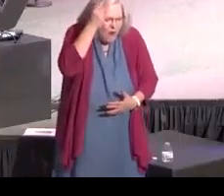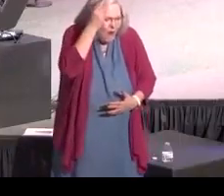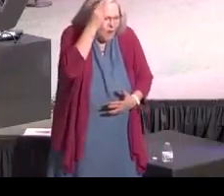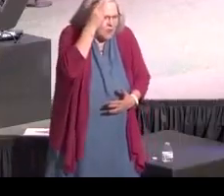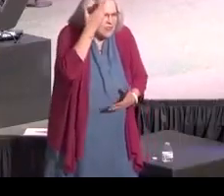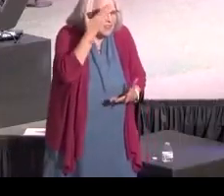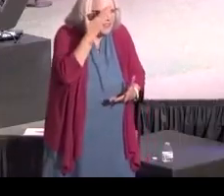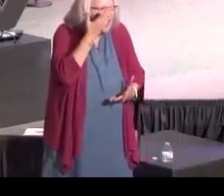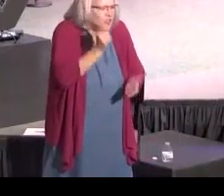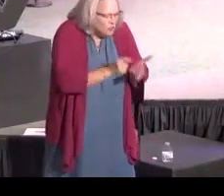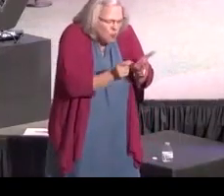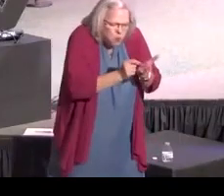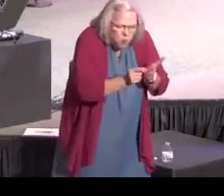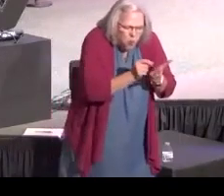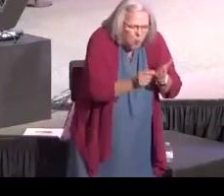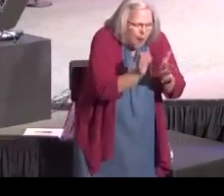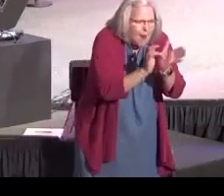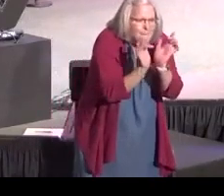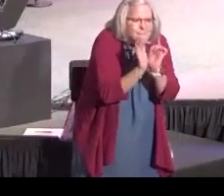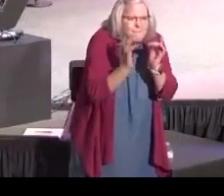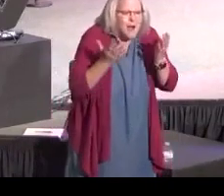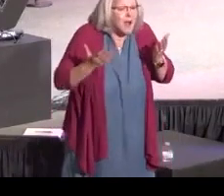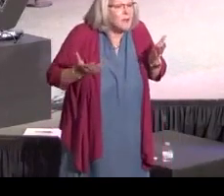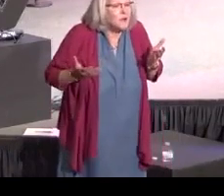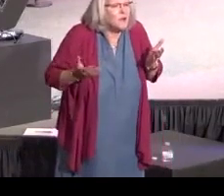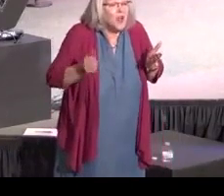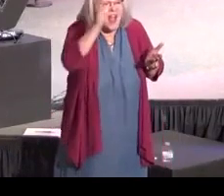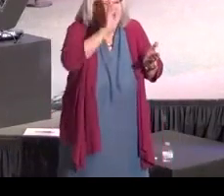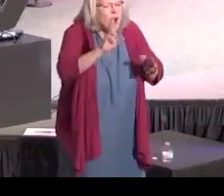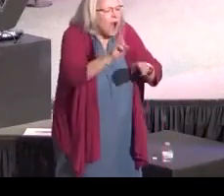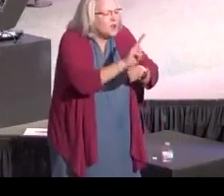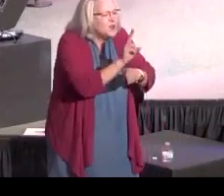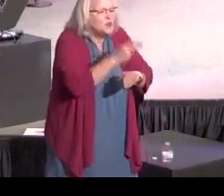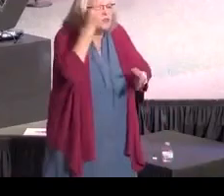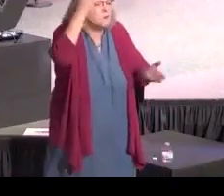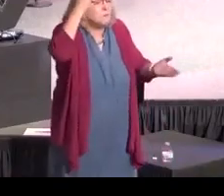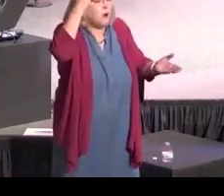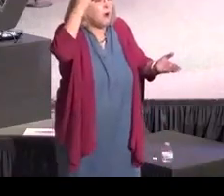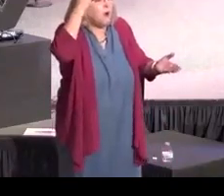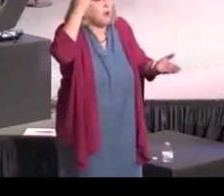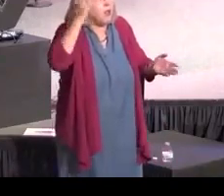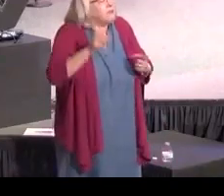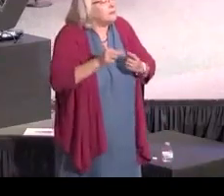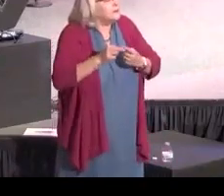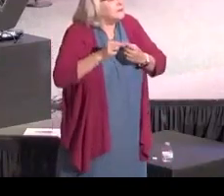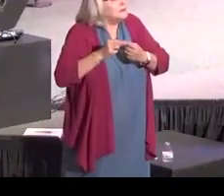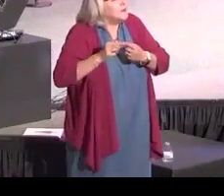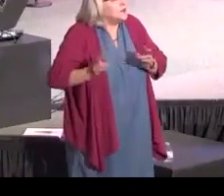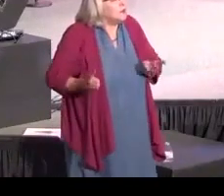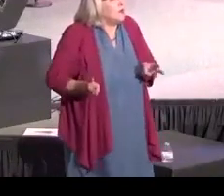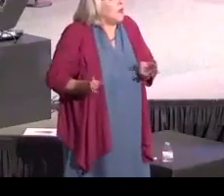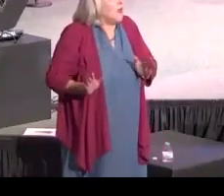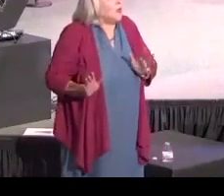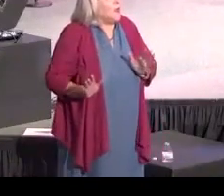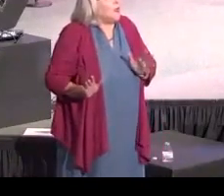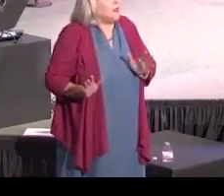personalities to write scripture. And God used this person, Paul, in a way that he hasn't used anyone else.